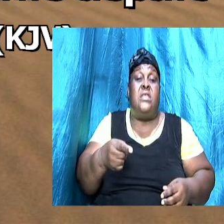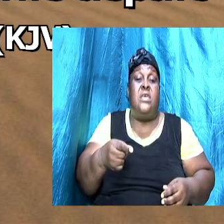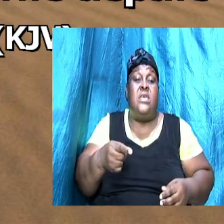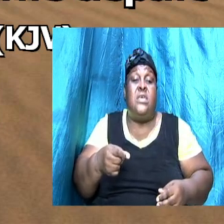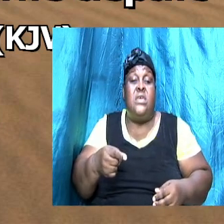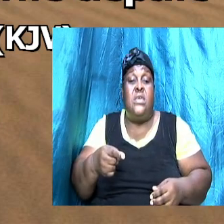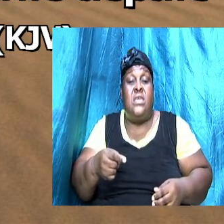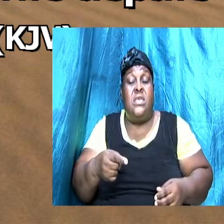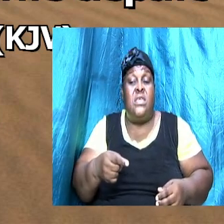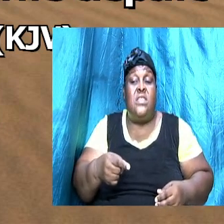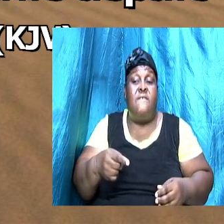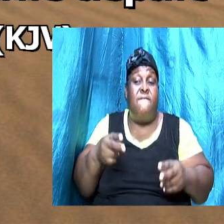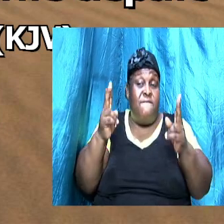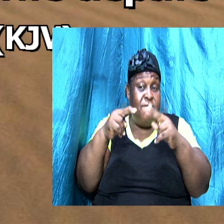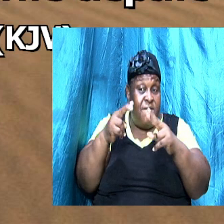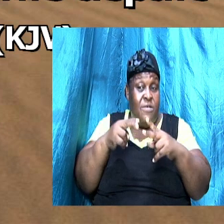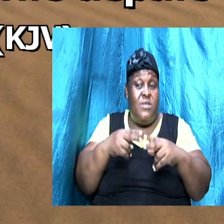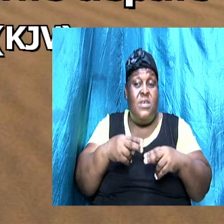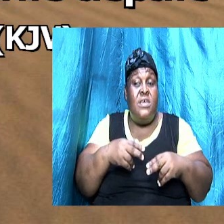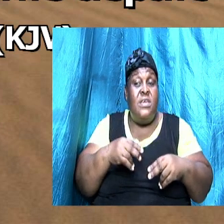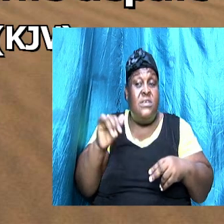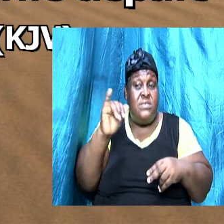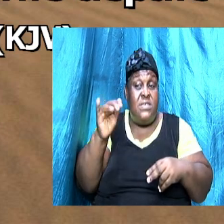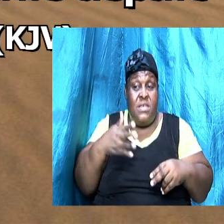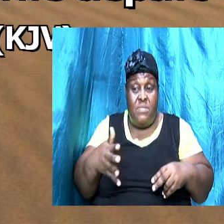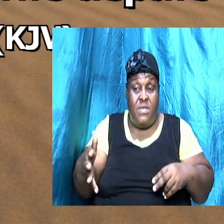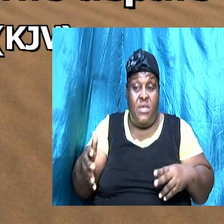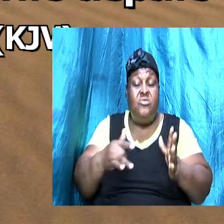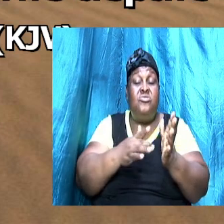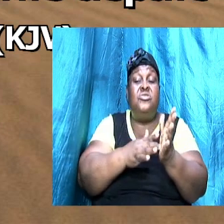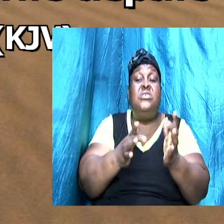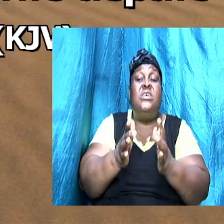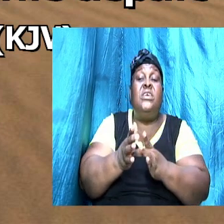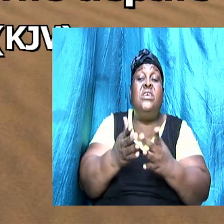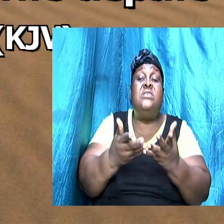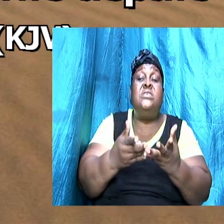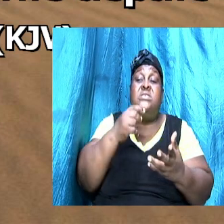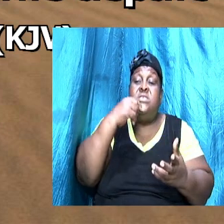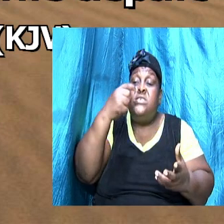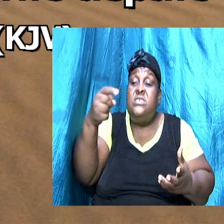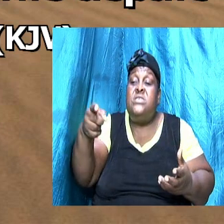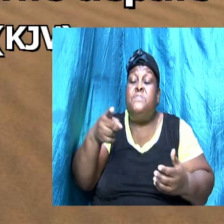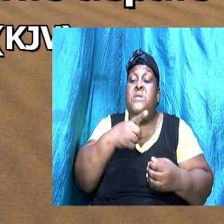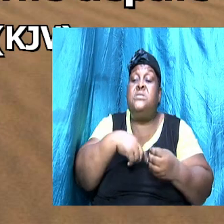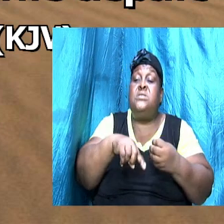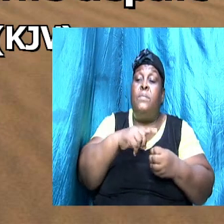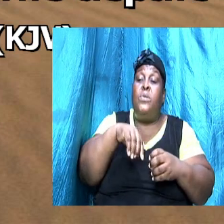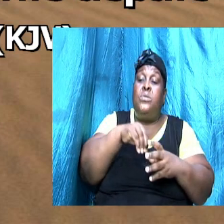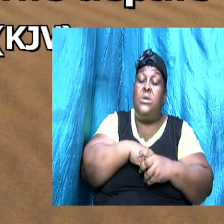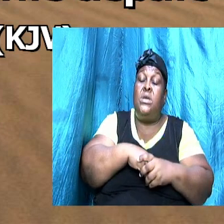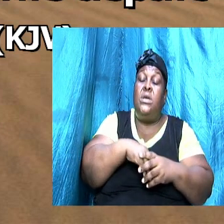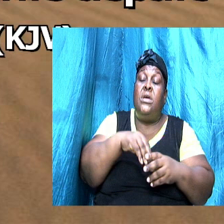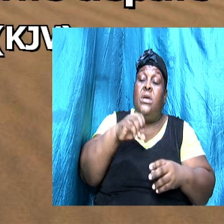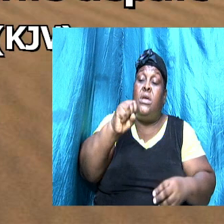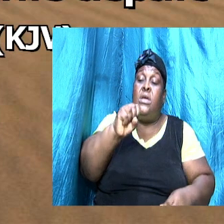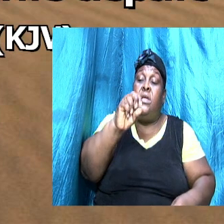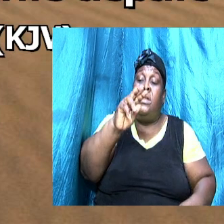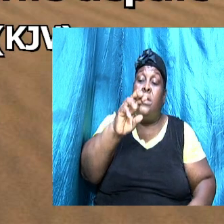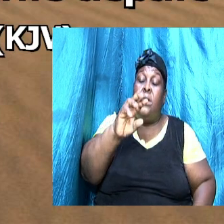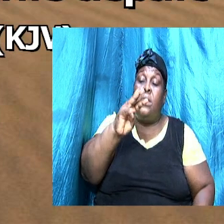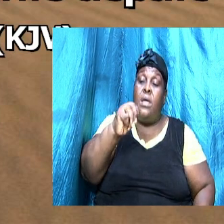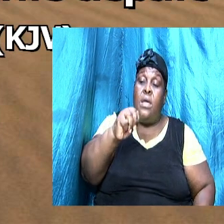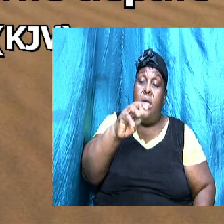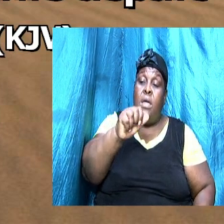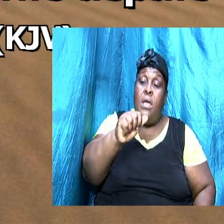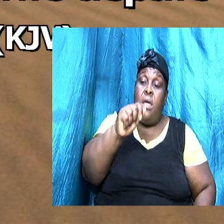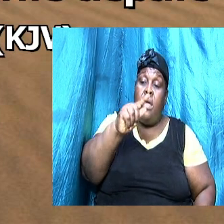reiterating the very thing that Jesus spoke about in St. Matthew chapter 19. Yes,